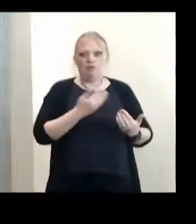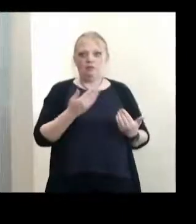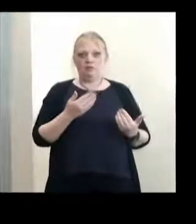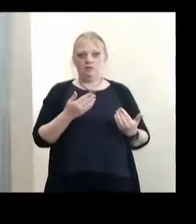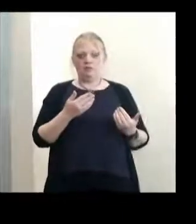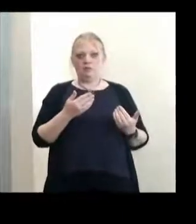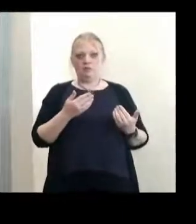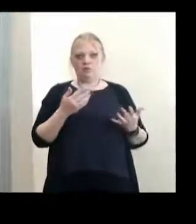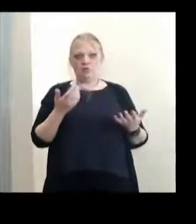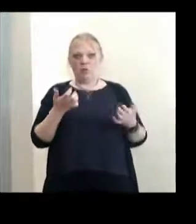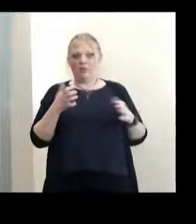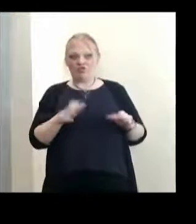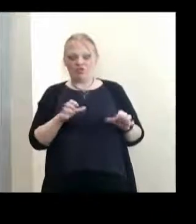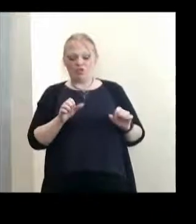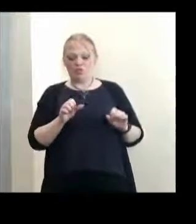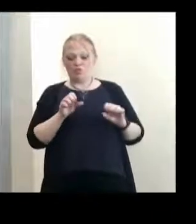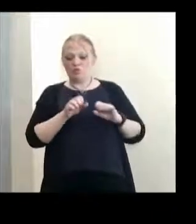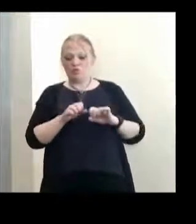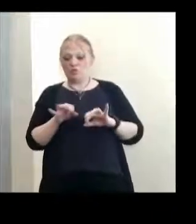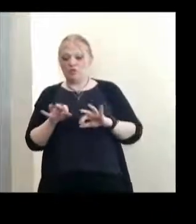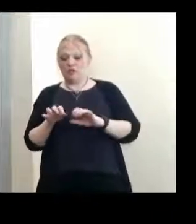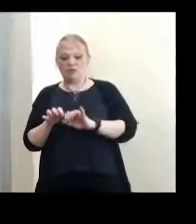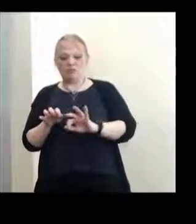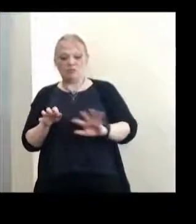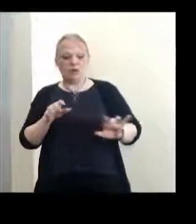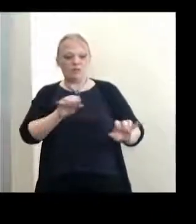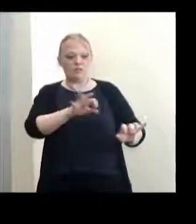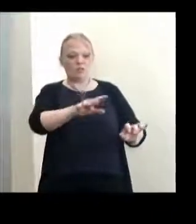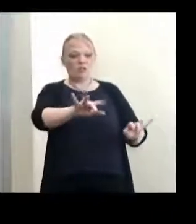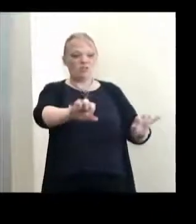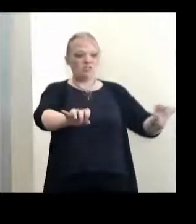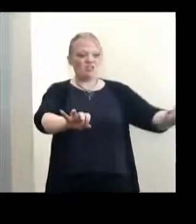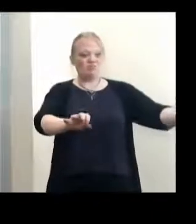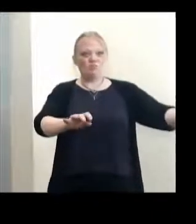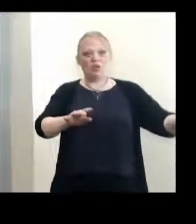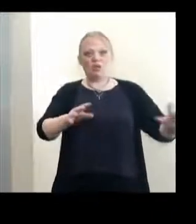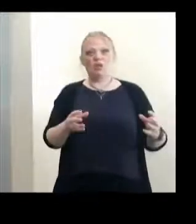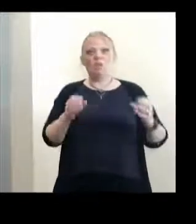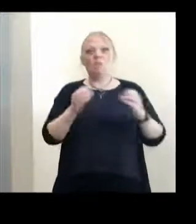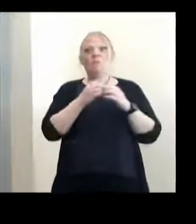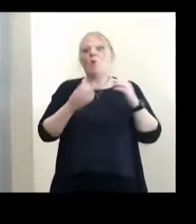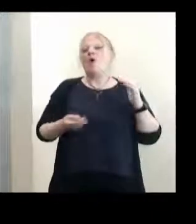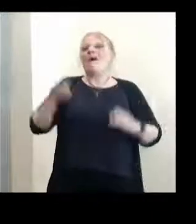it on to someone else and then it replicating are much higher than it was just this past winter.